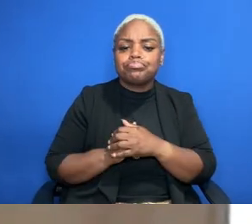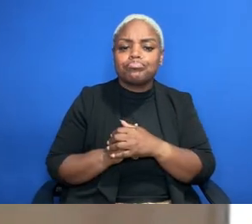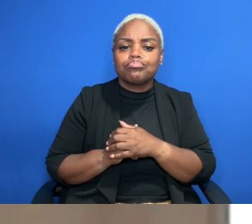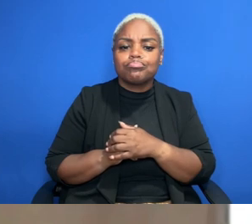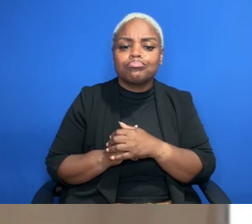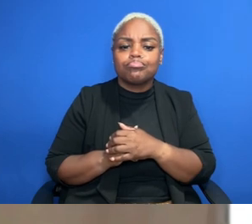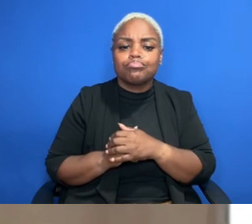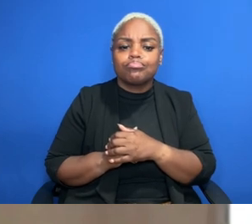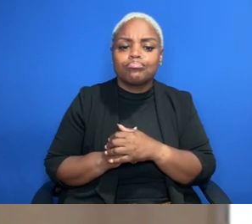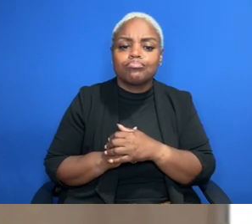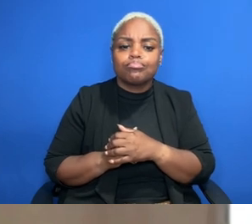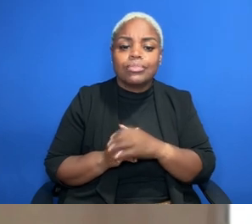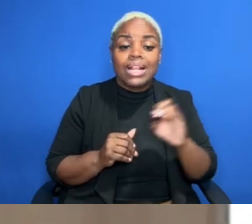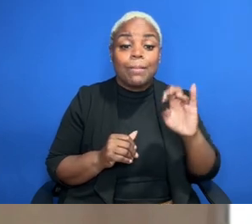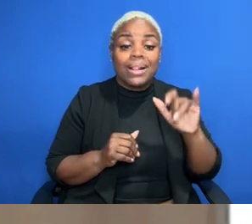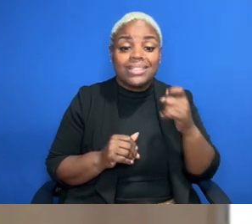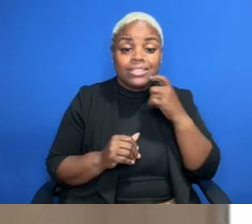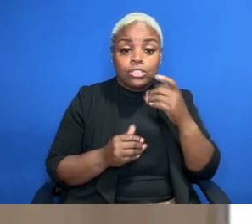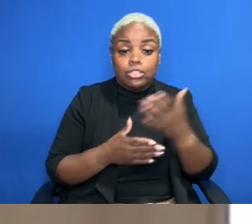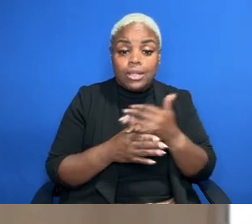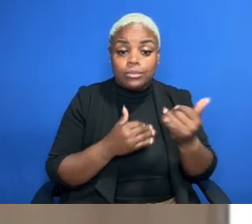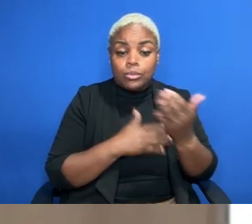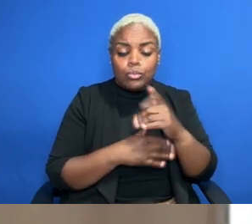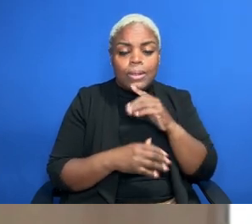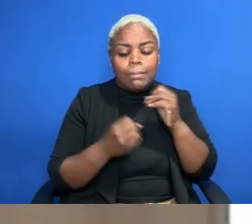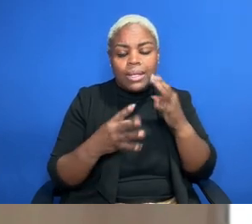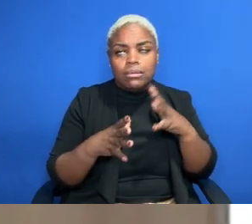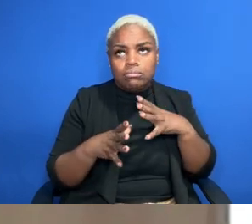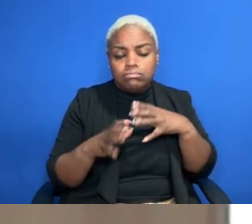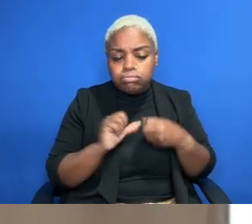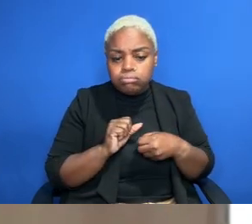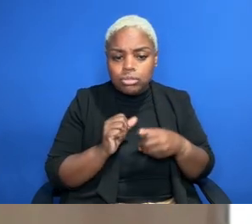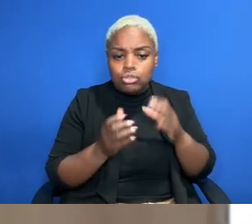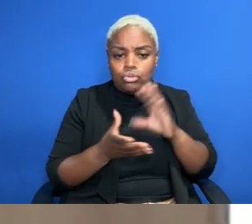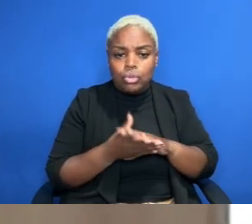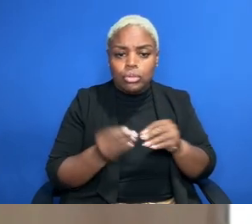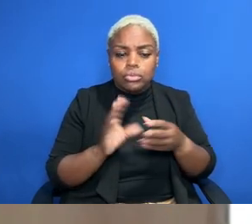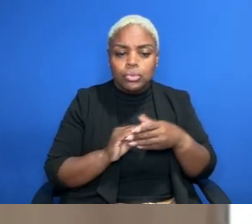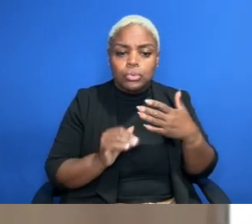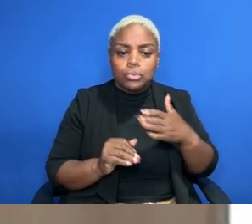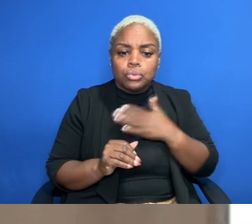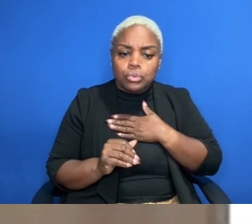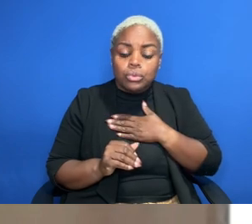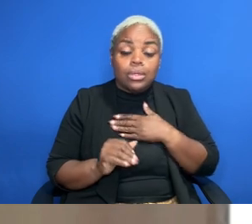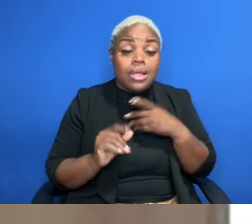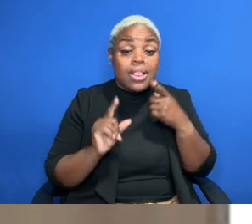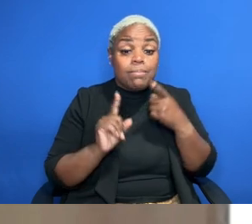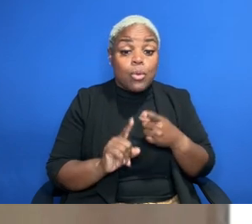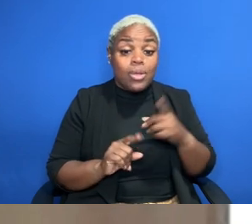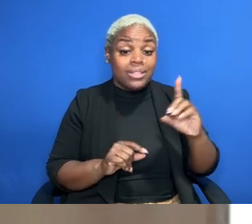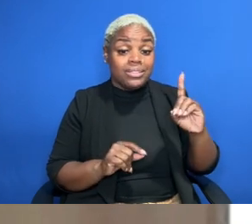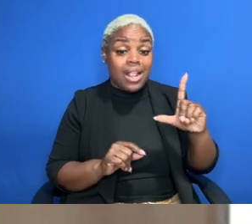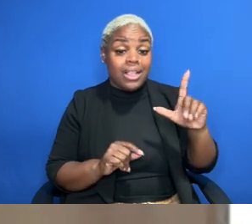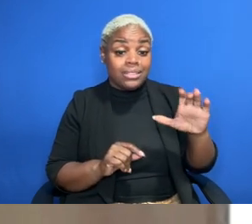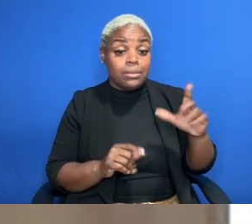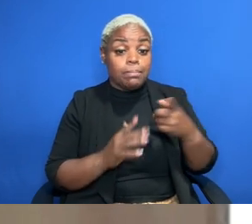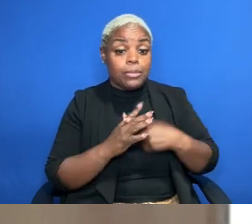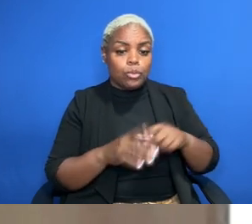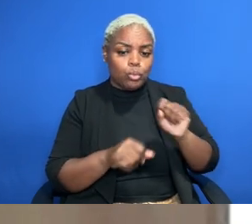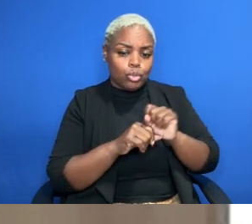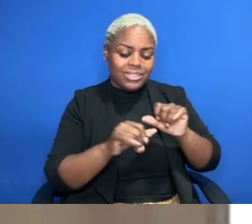we heard more about this from Emily this morning, and really heartbreaking stories.